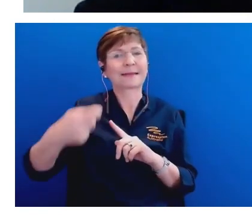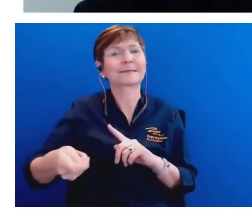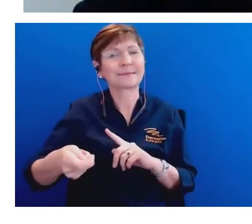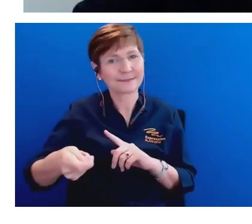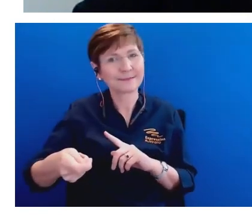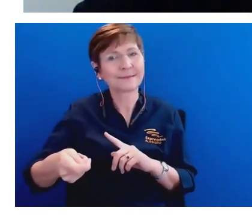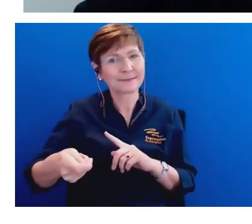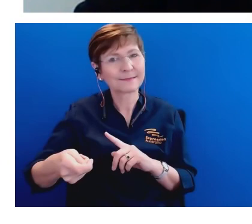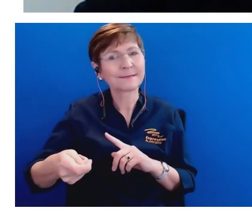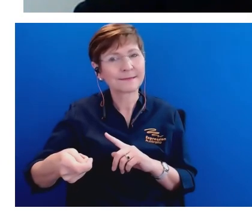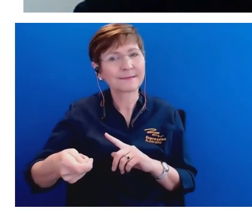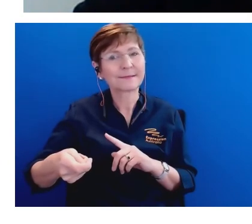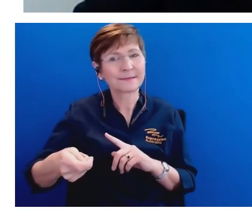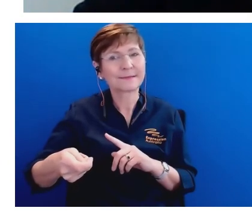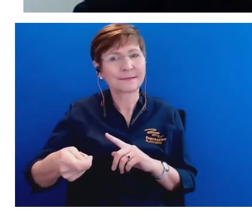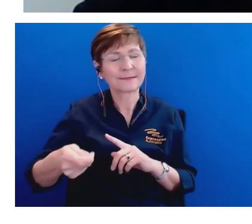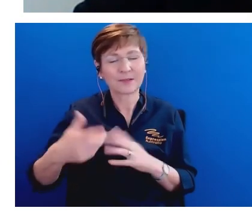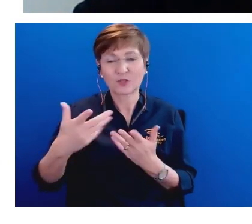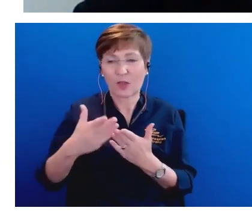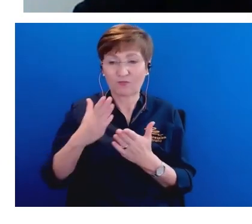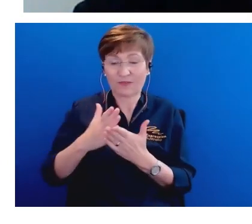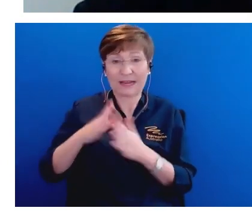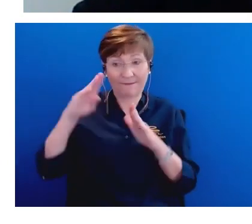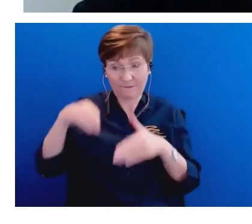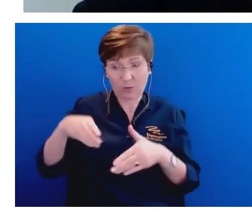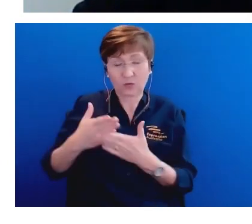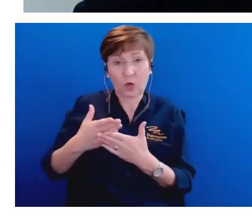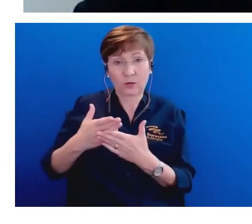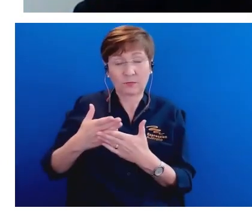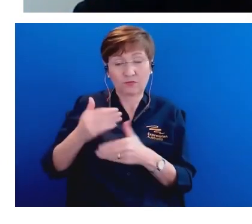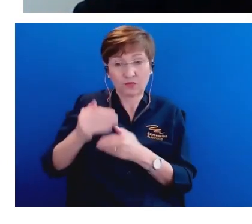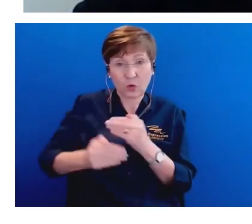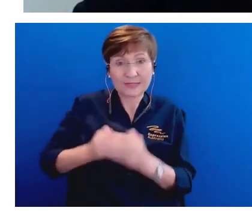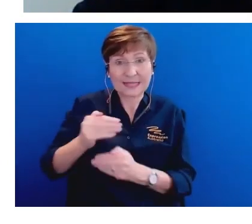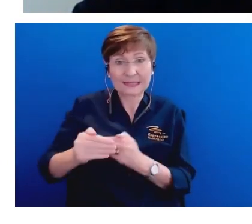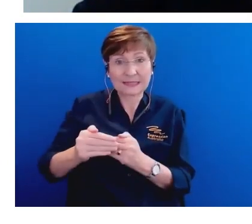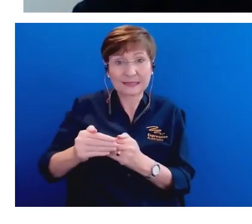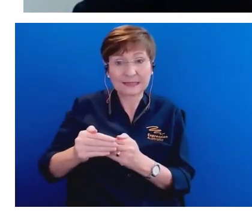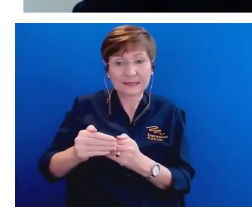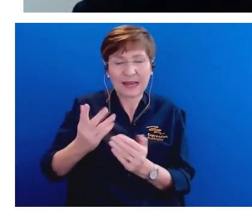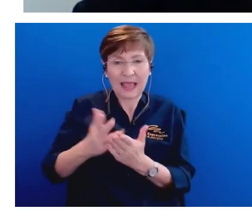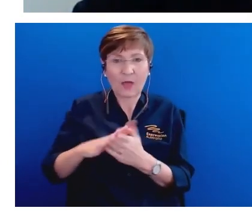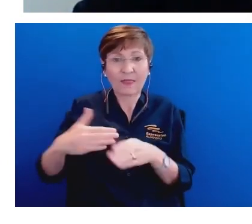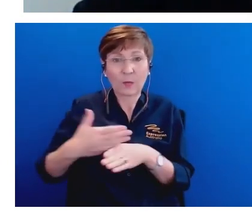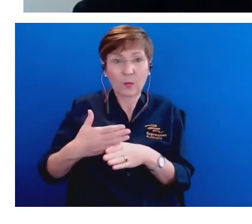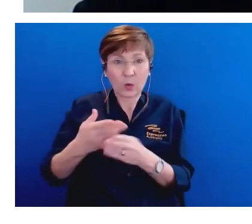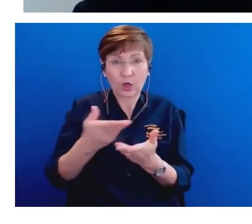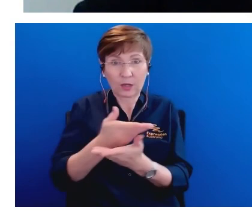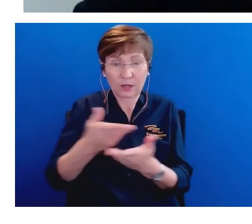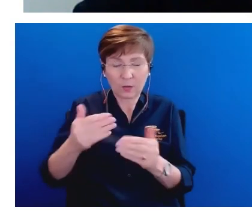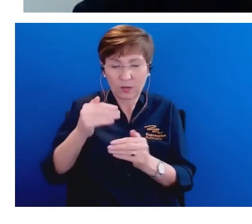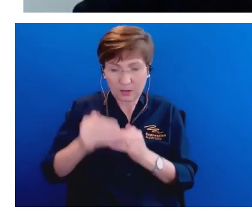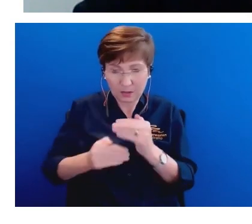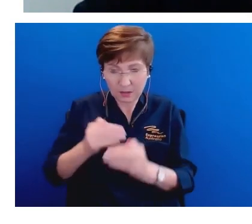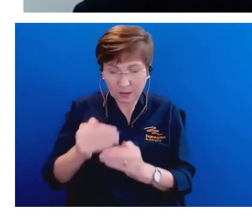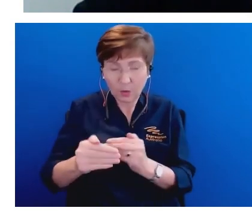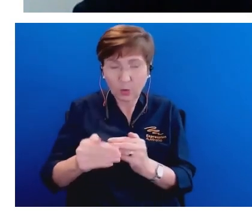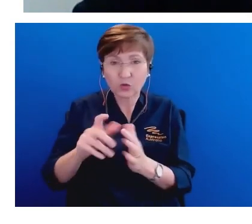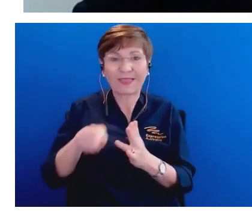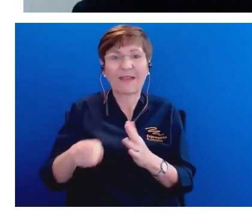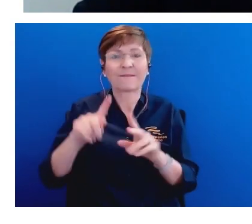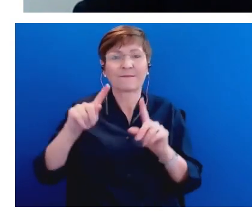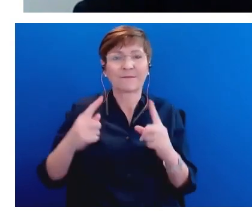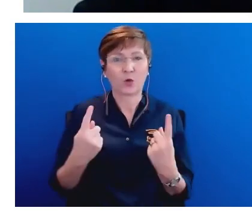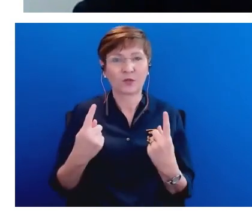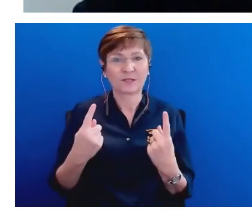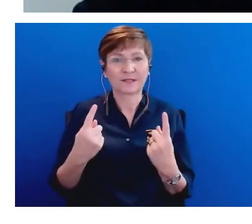on processes and practices for the providers gets us to a certain point. But as I mentioned,